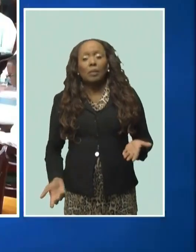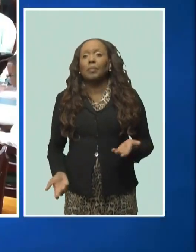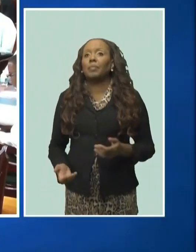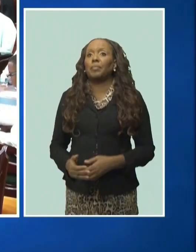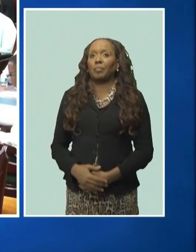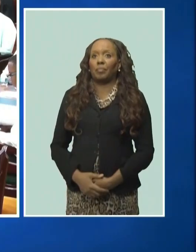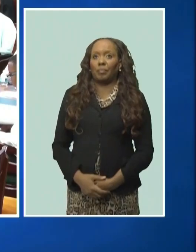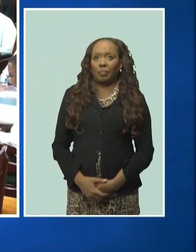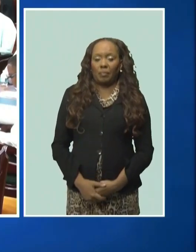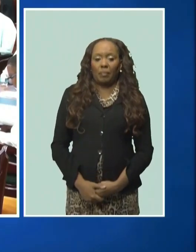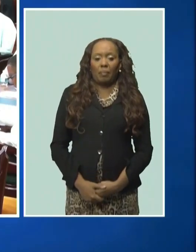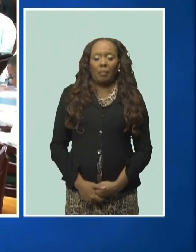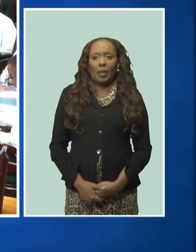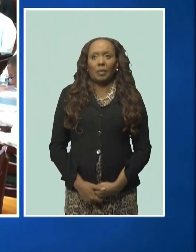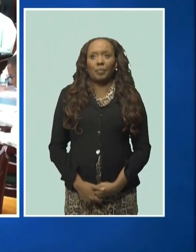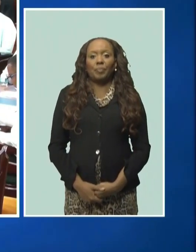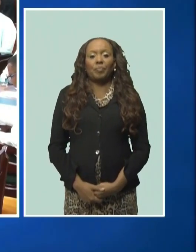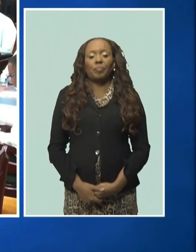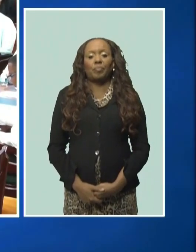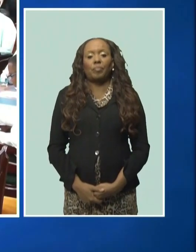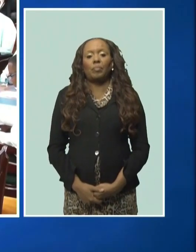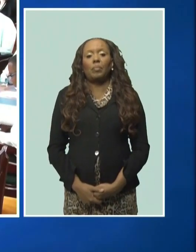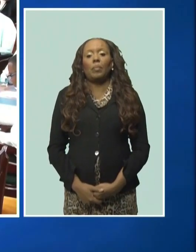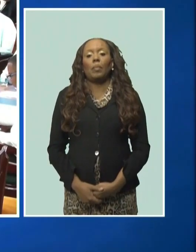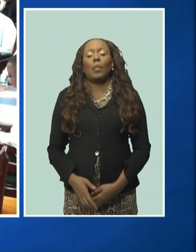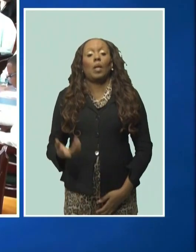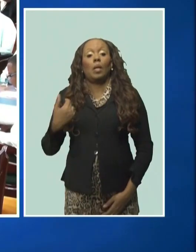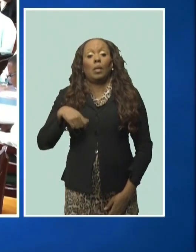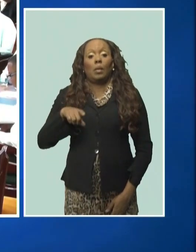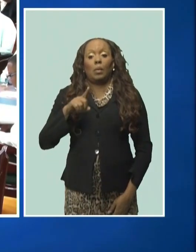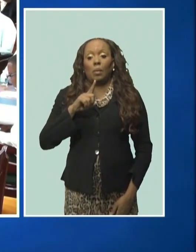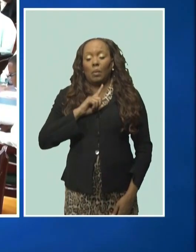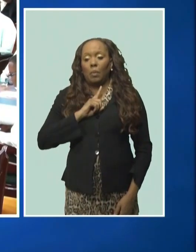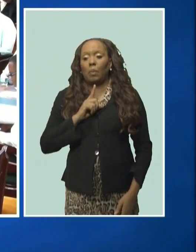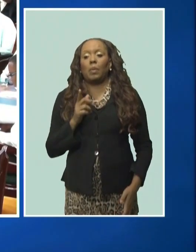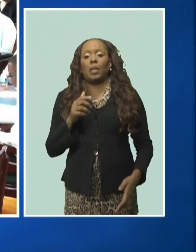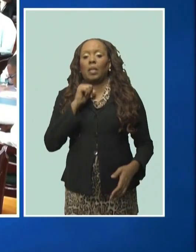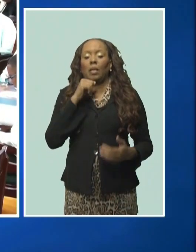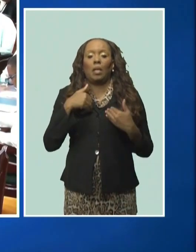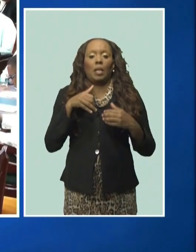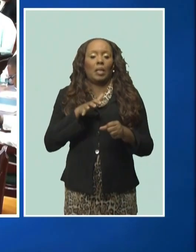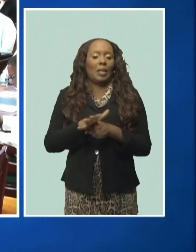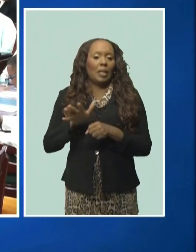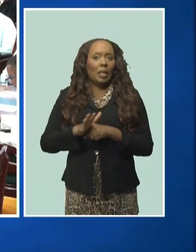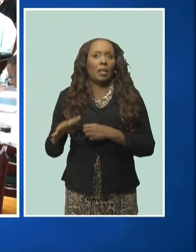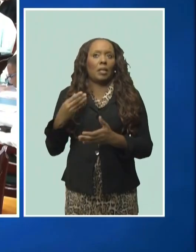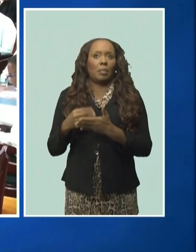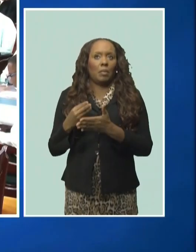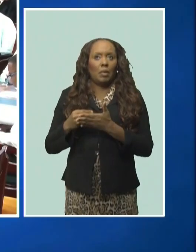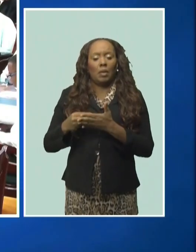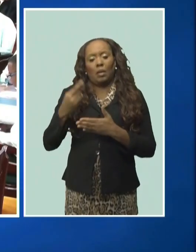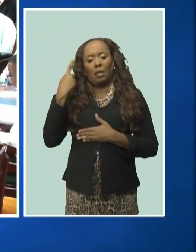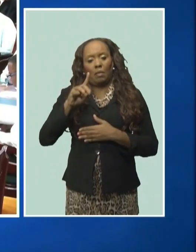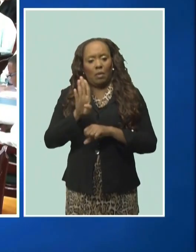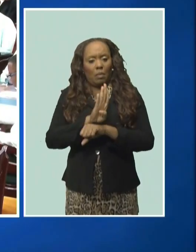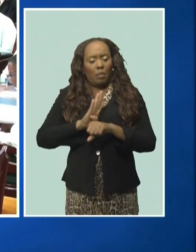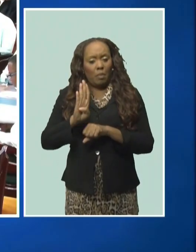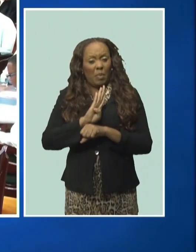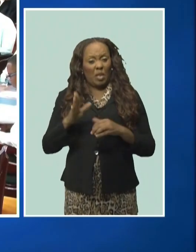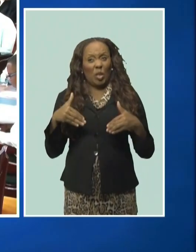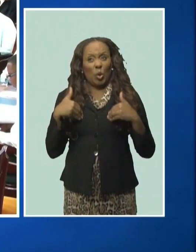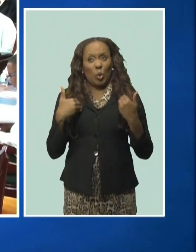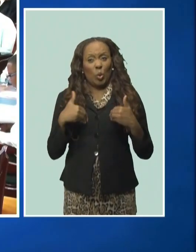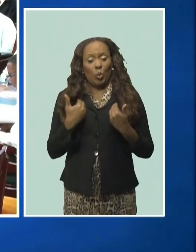The provision, we were $8 million short in the provision in relation to the Barbados Youth Advanced Corps. We have